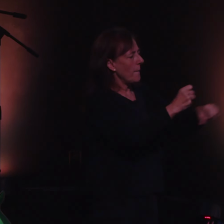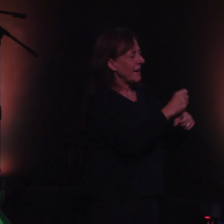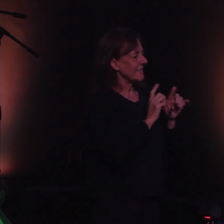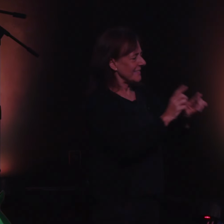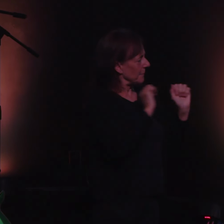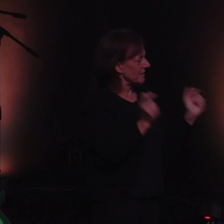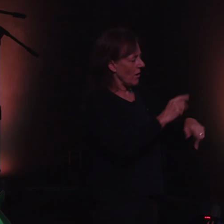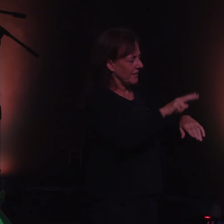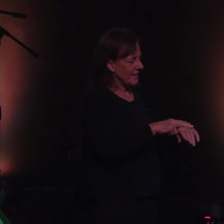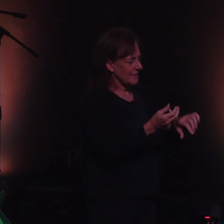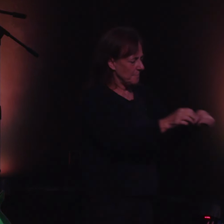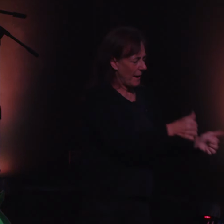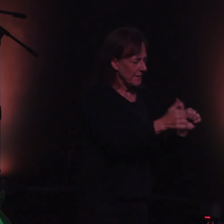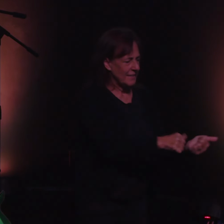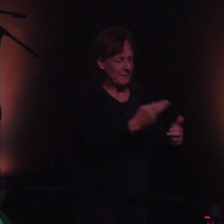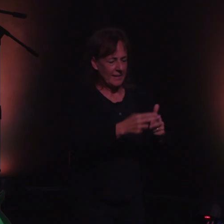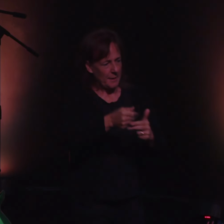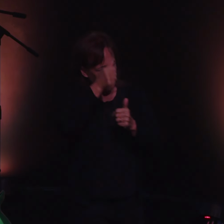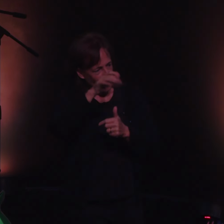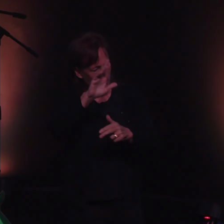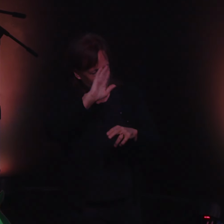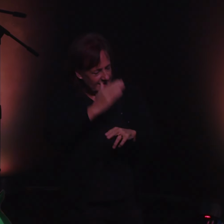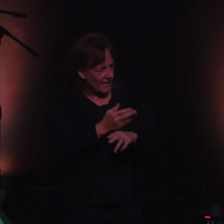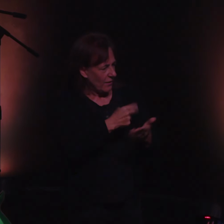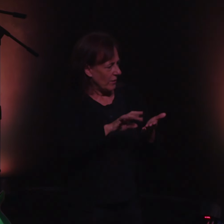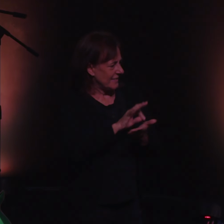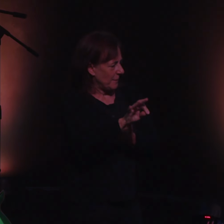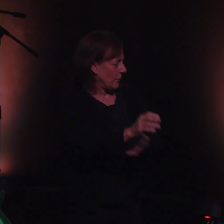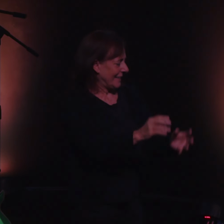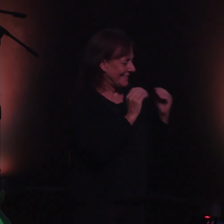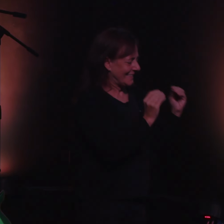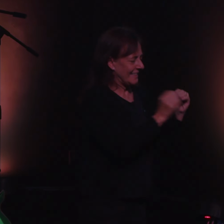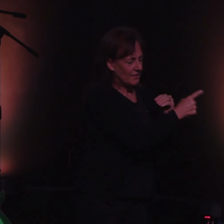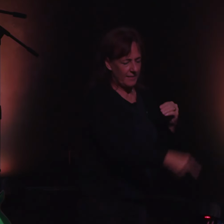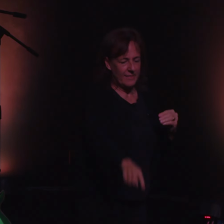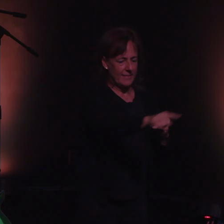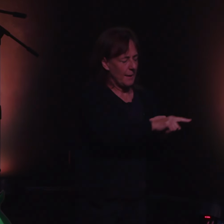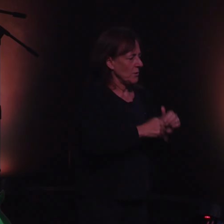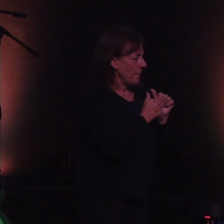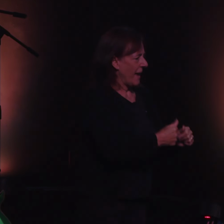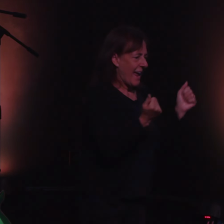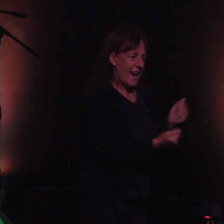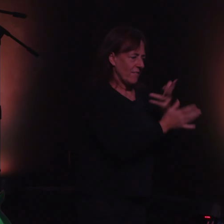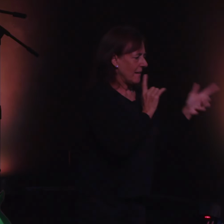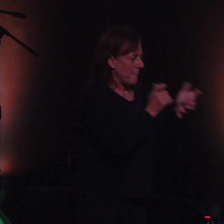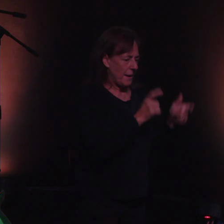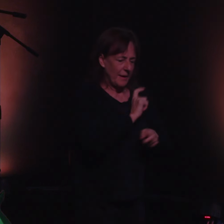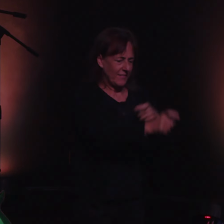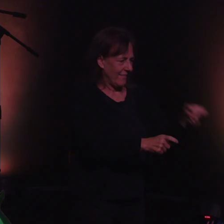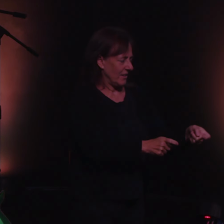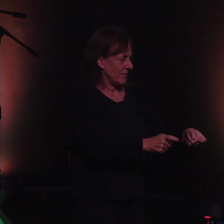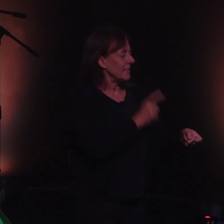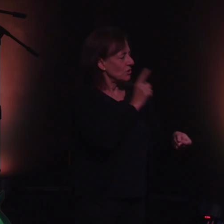all nations, baptizing them in the name of the Father and the Son and of the Holy Spirit, and teaching them to obey everything I have commanded you, and